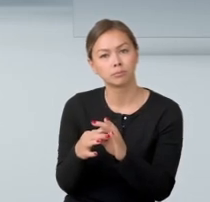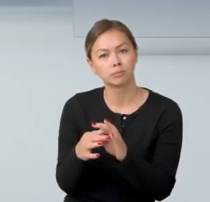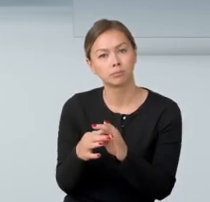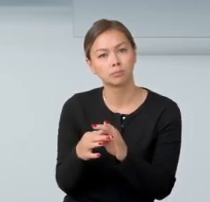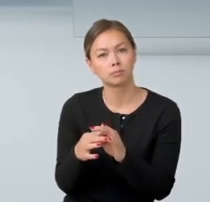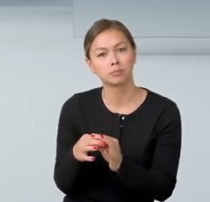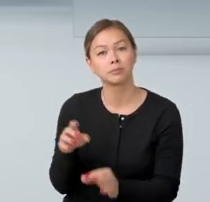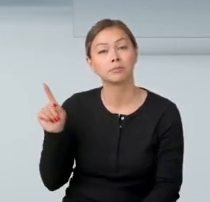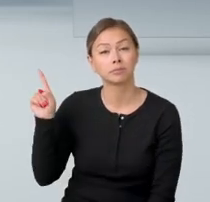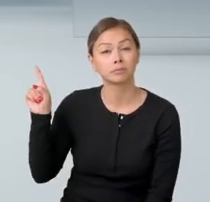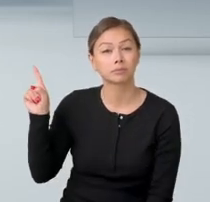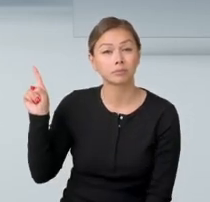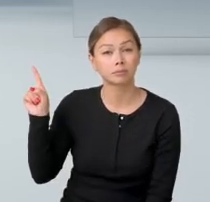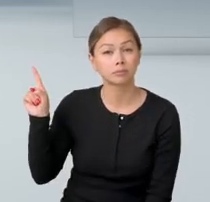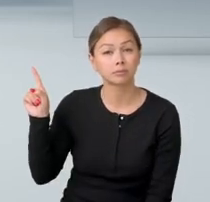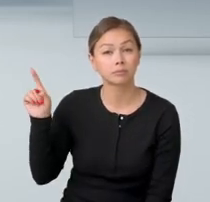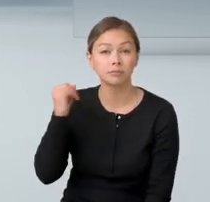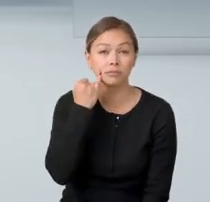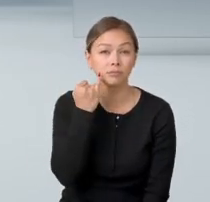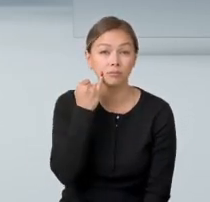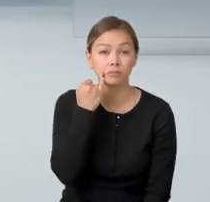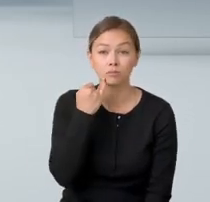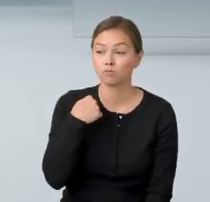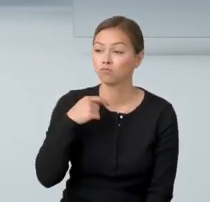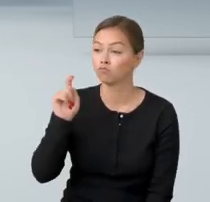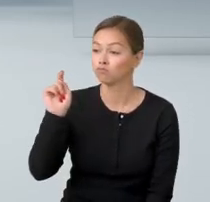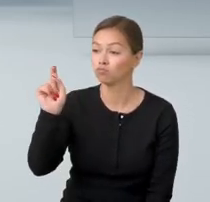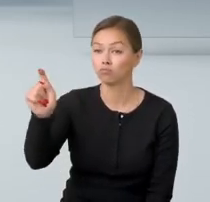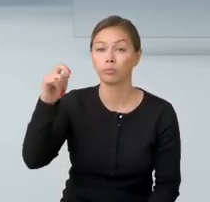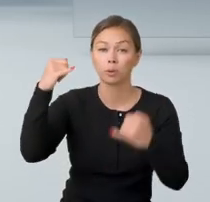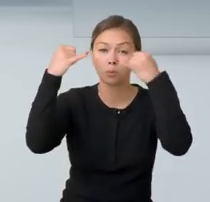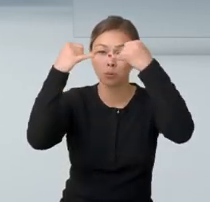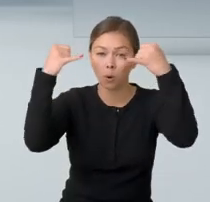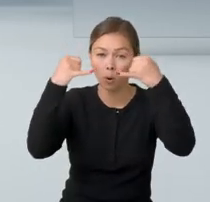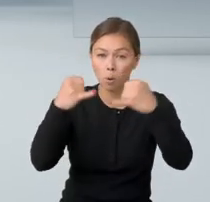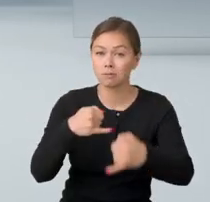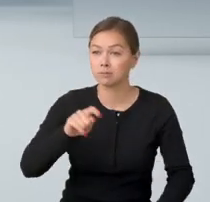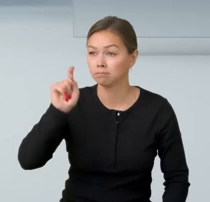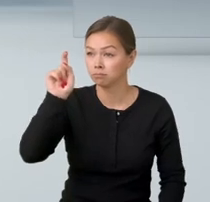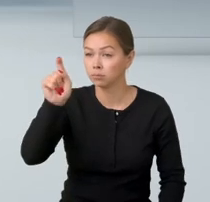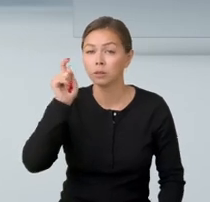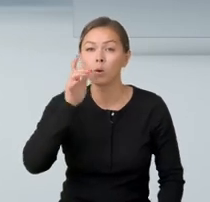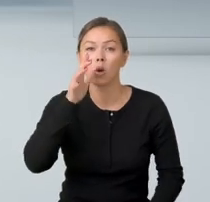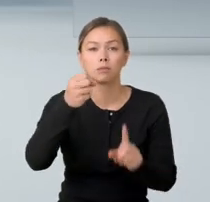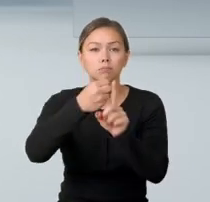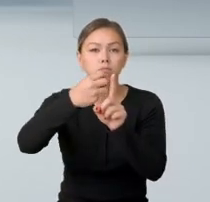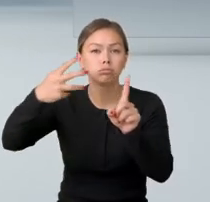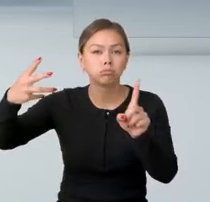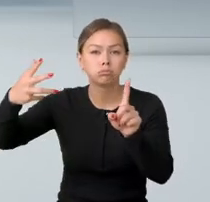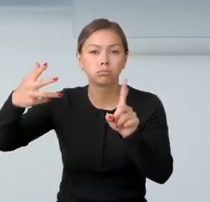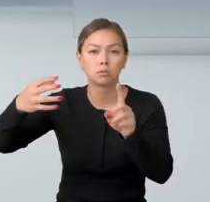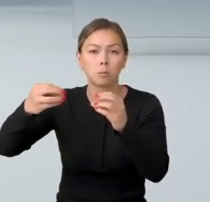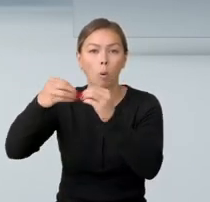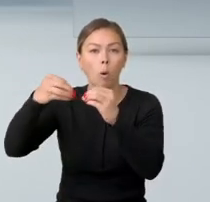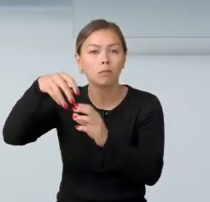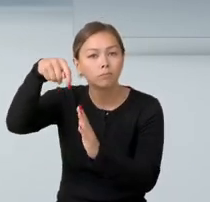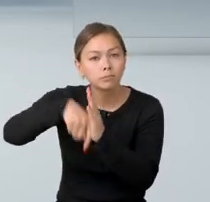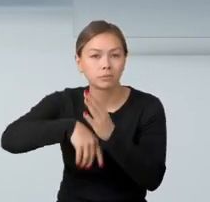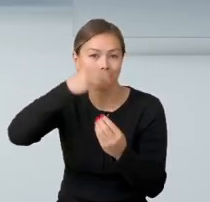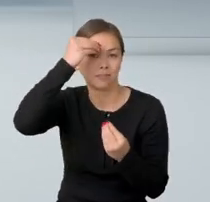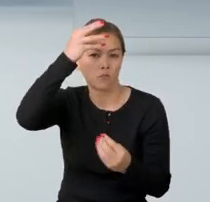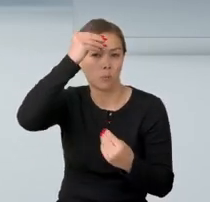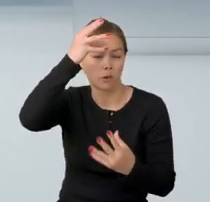request that had been opened it if I click in one of these rows I can open the details of it